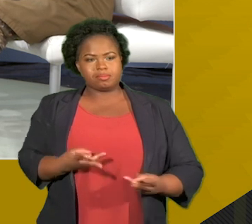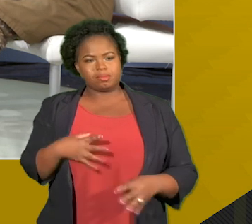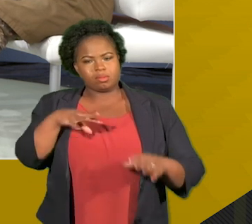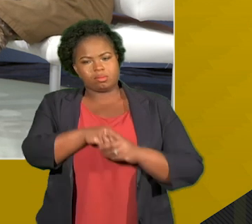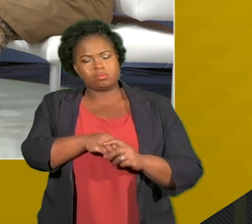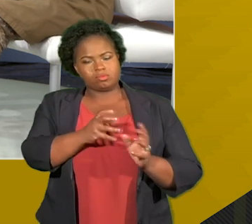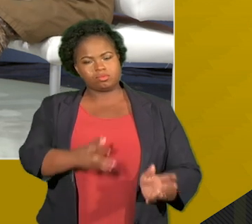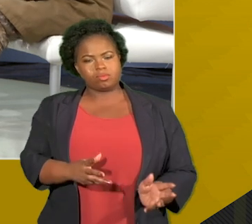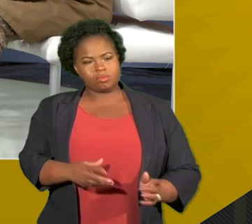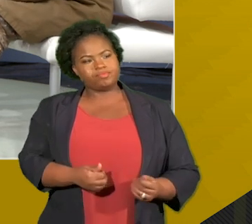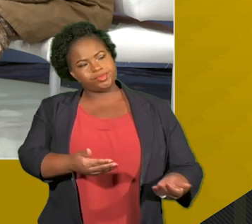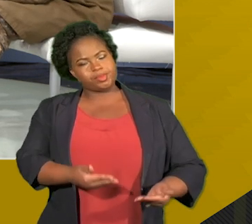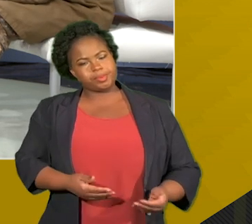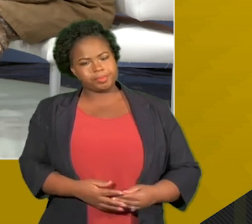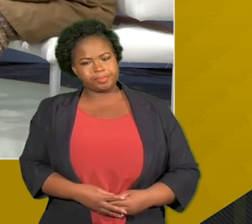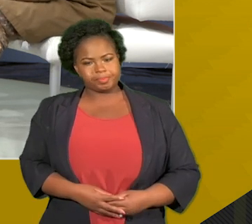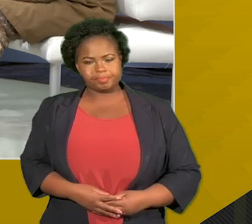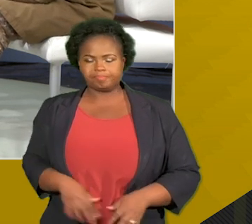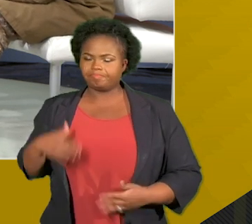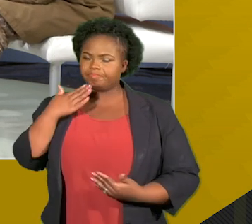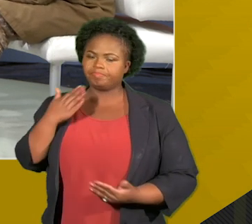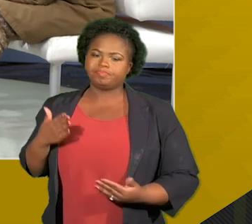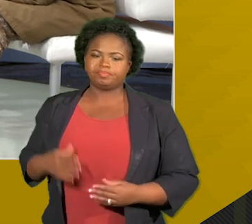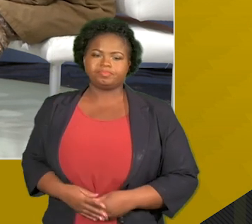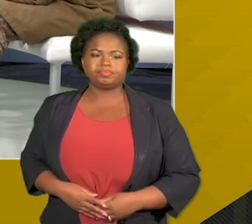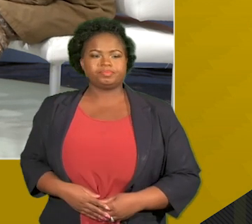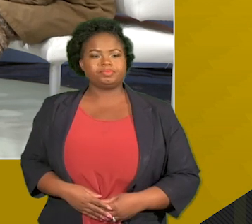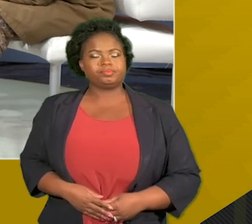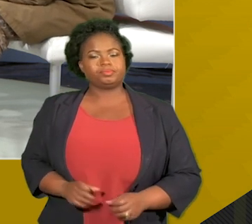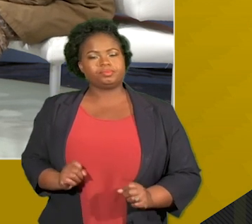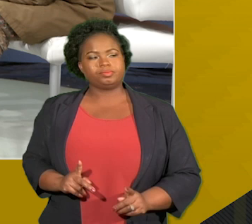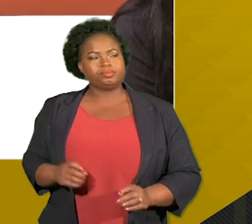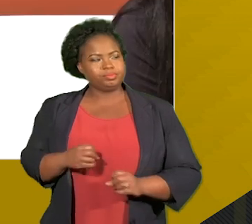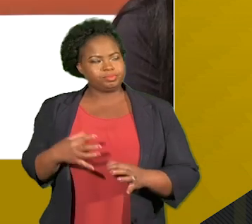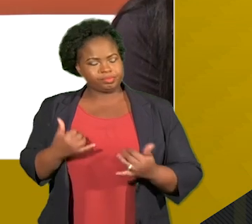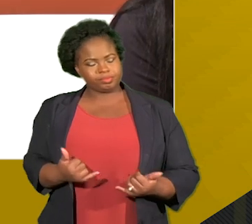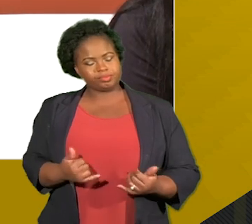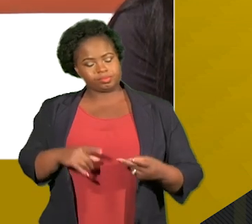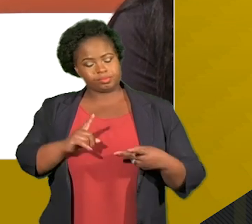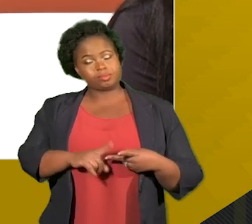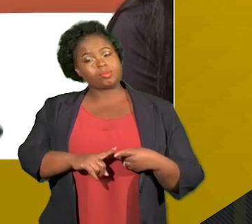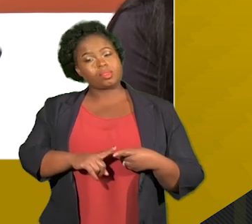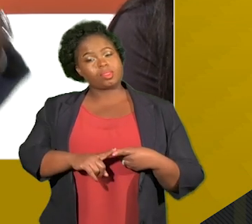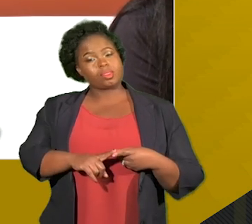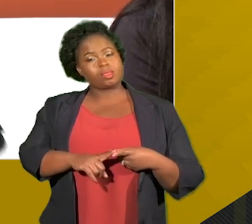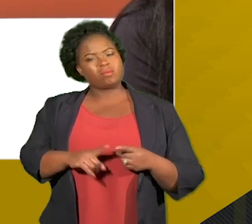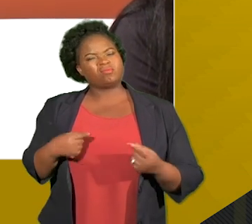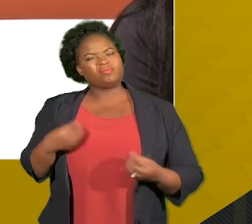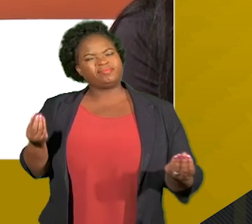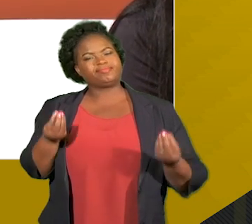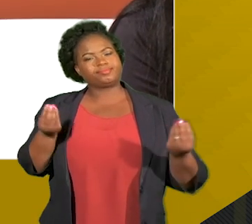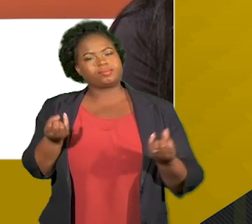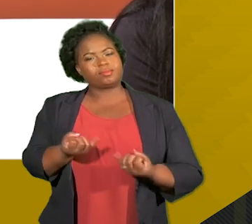kakhulu, especially the youth. Guys, welcome to Daily Thetha. Sure. But Ayanda? Yeah. Asiqale kuwena mfowethu, udume